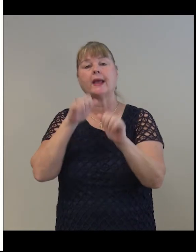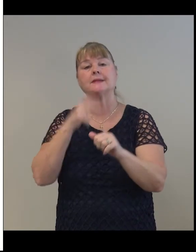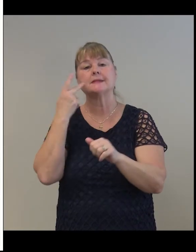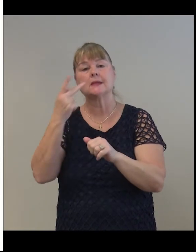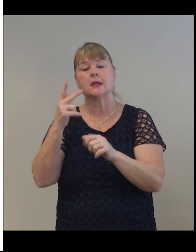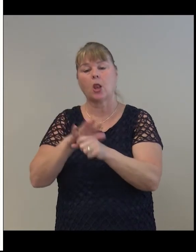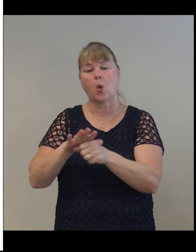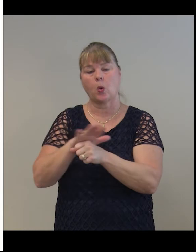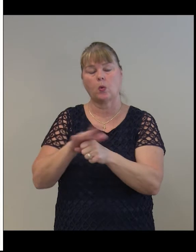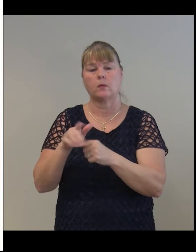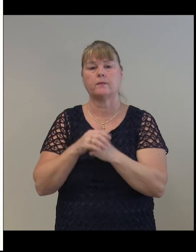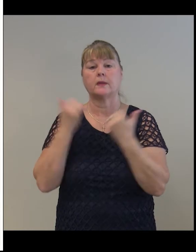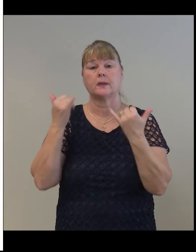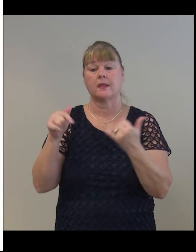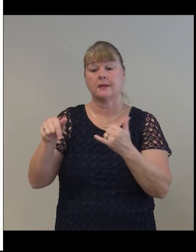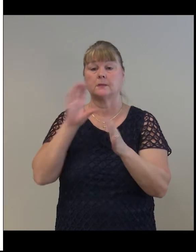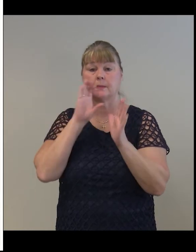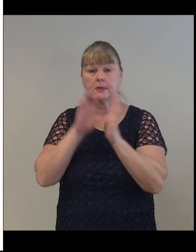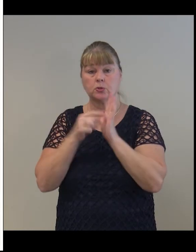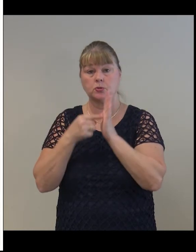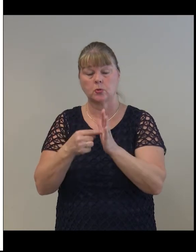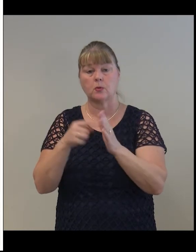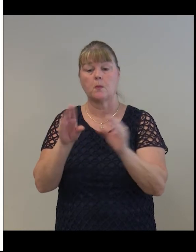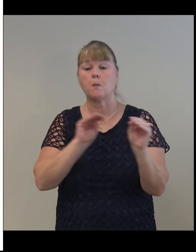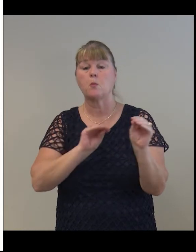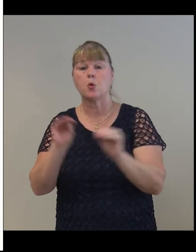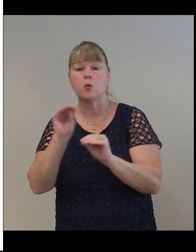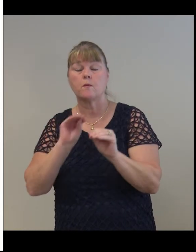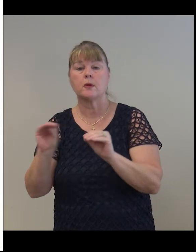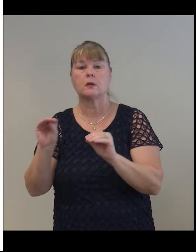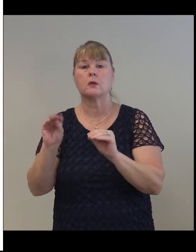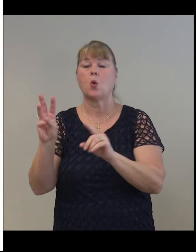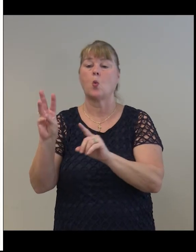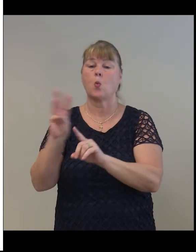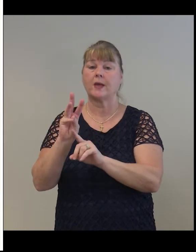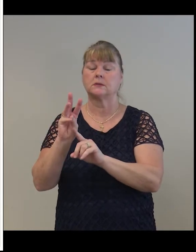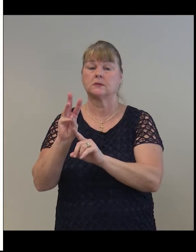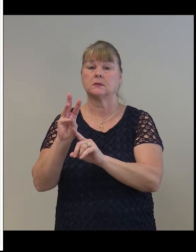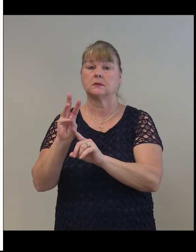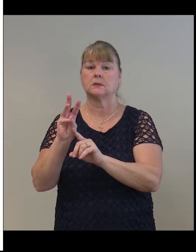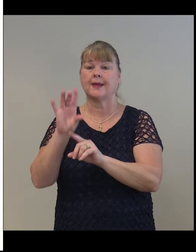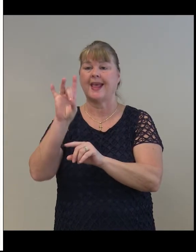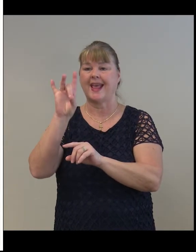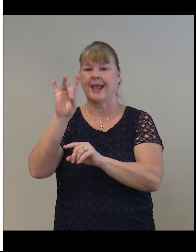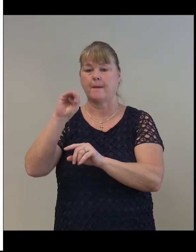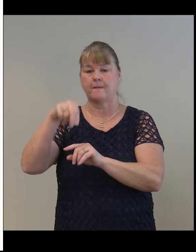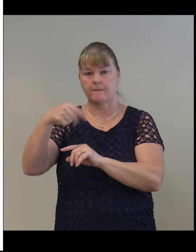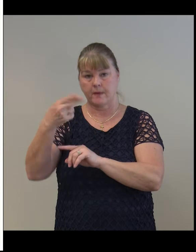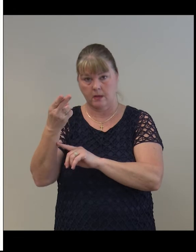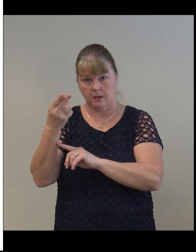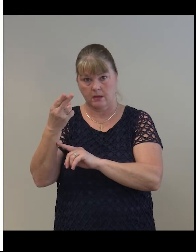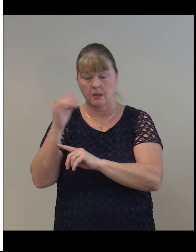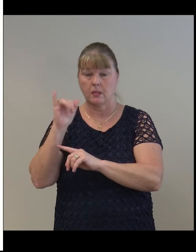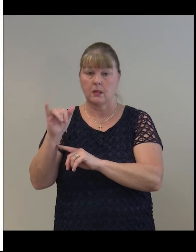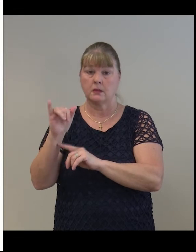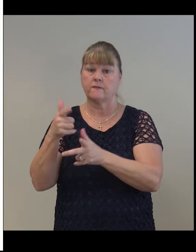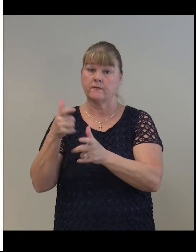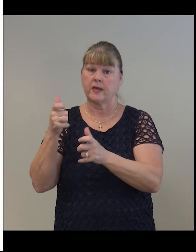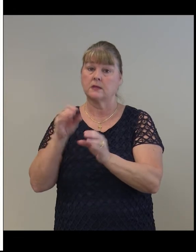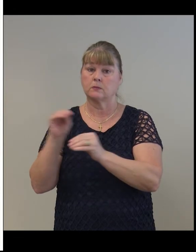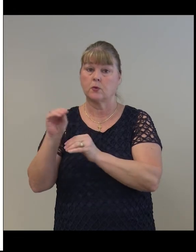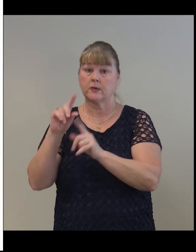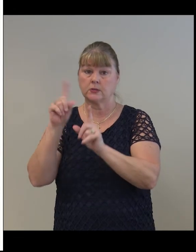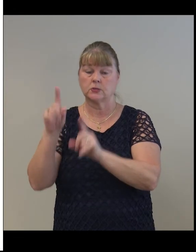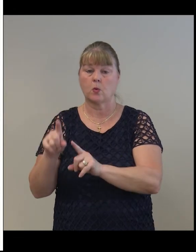what we could see here locally. Now this graphic shows that the movement is westward at 8 miles an hour. So that's a